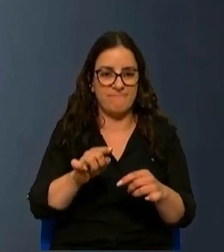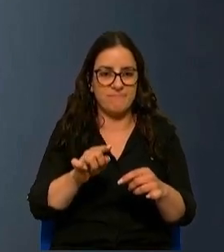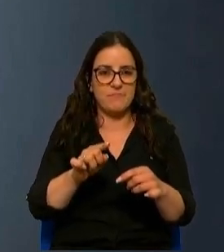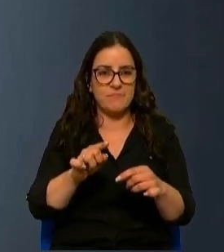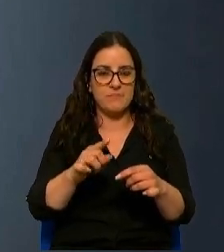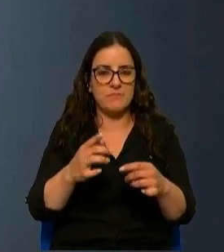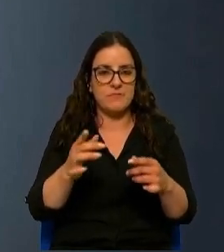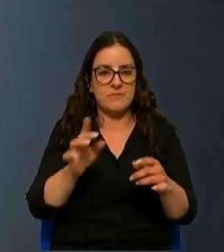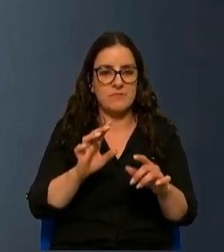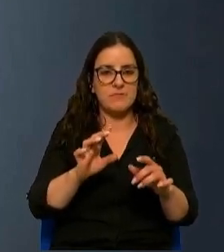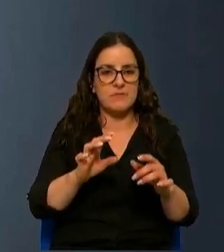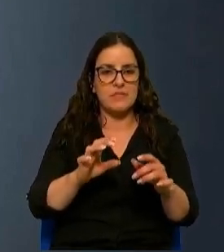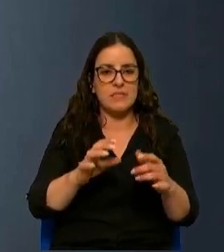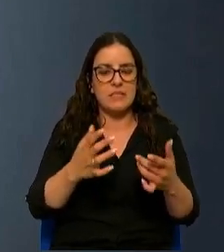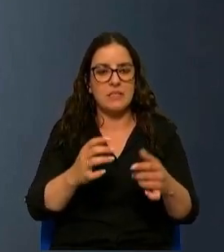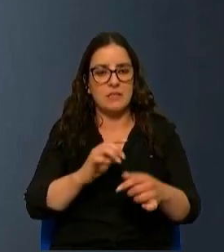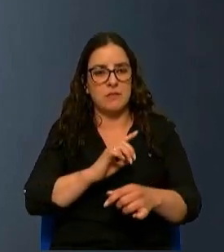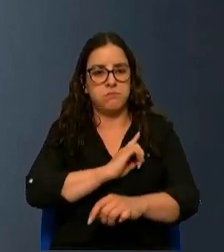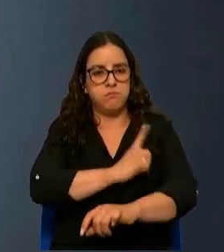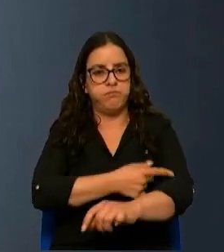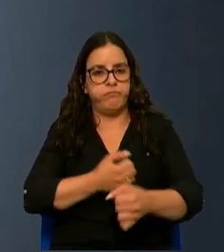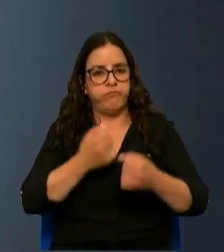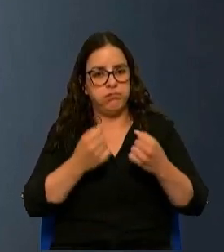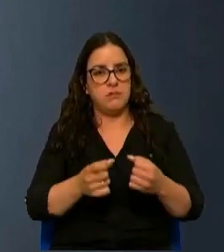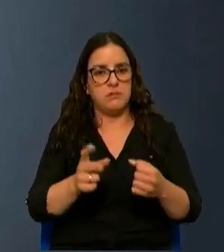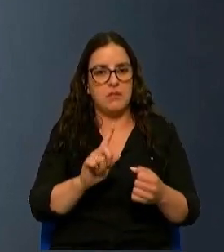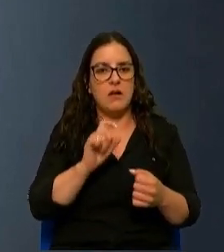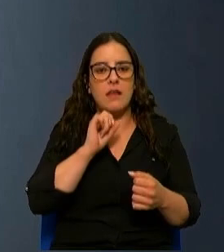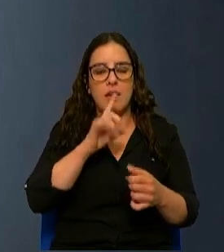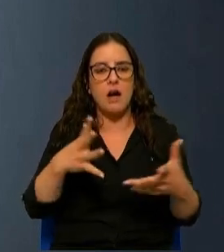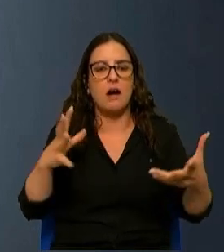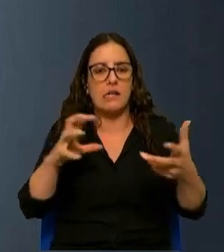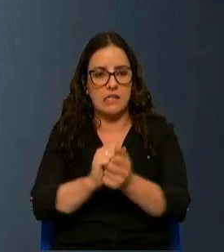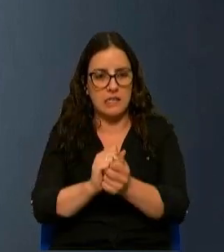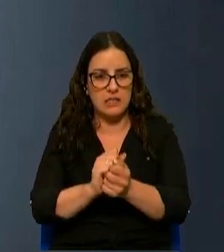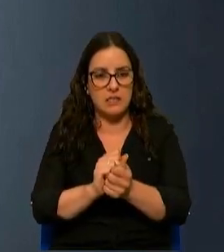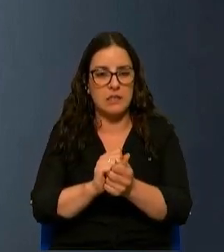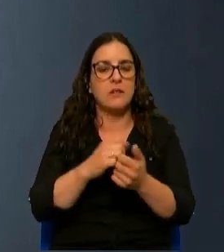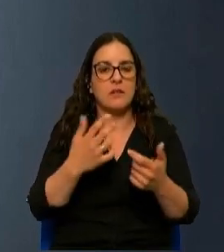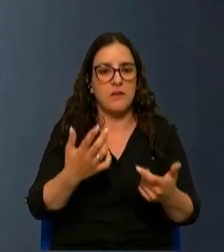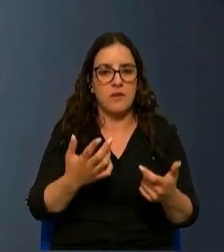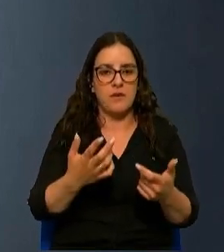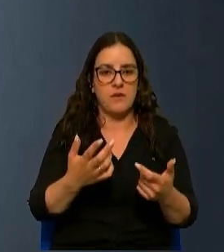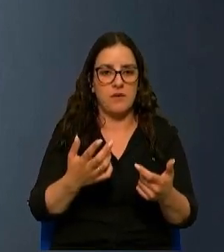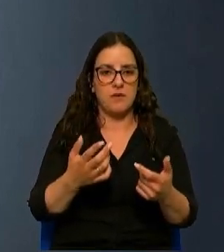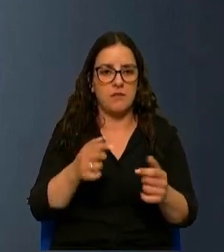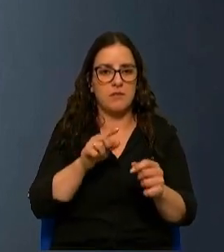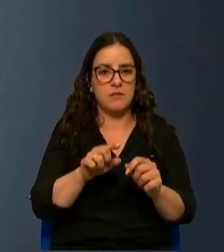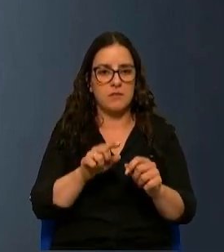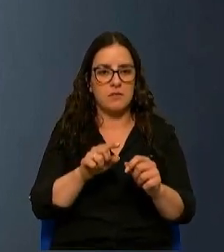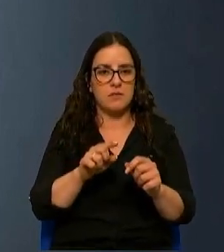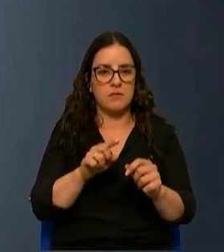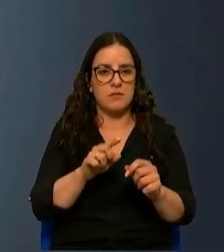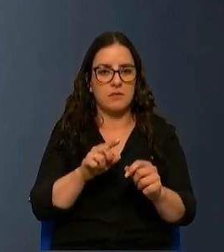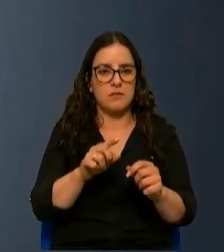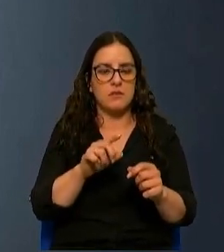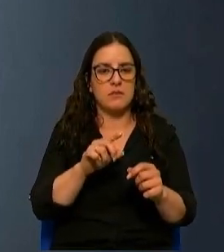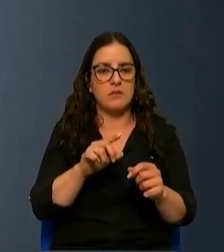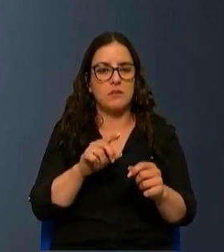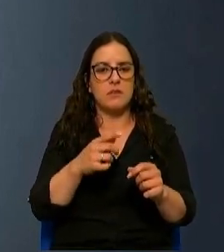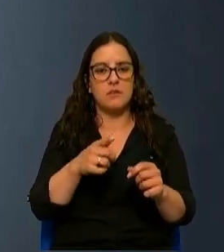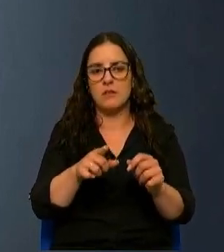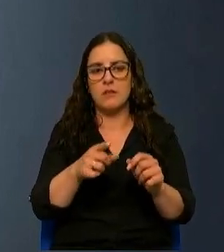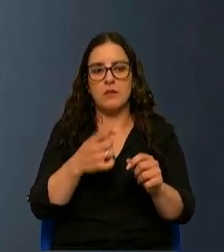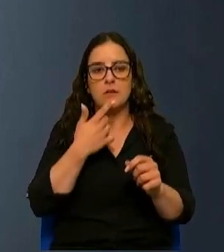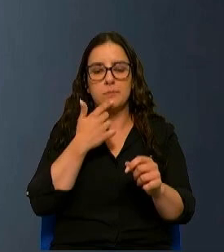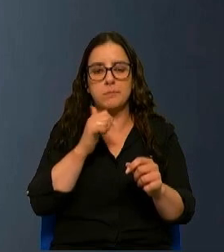reliable. It's not robust. It can get distracted. We don't know how it's solving the problem. So therefore, we can't tell how it will behave in